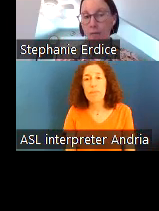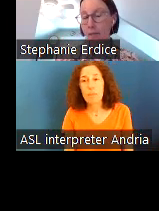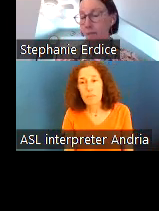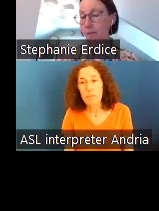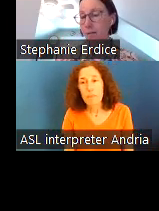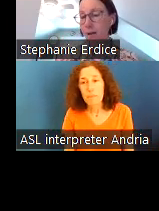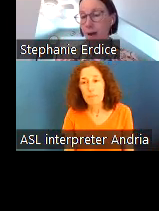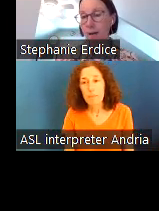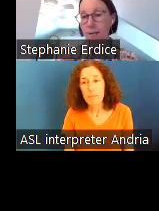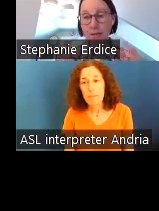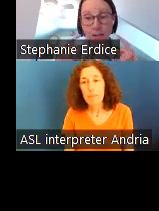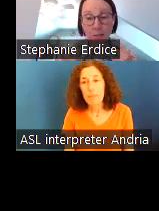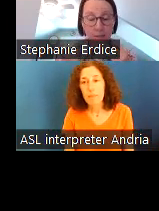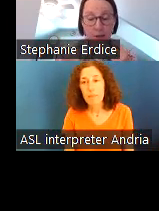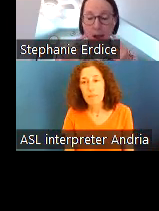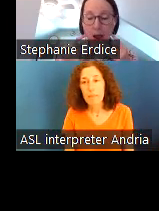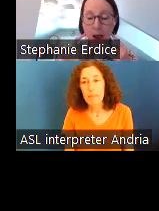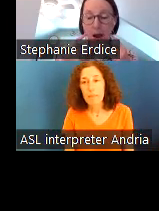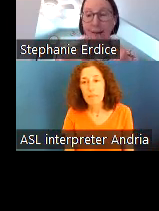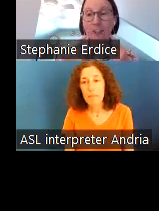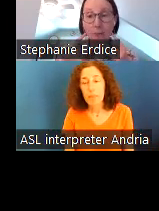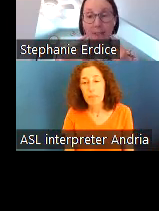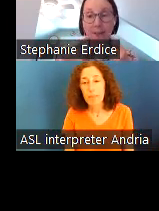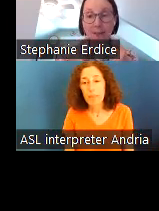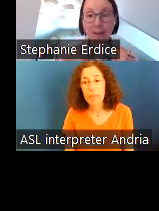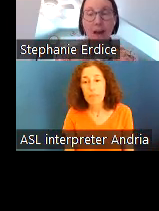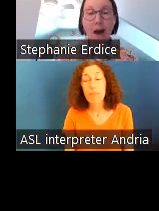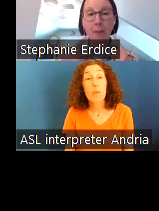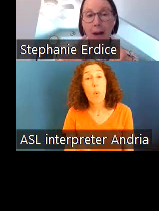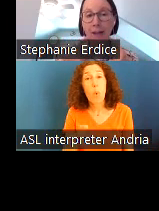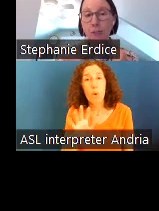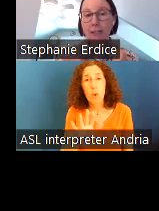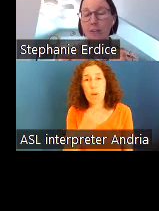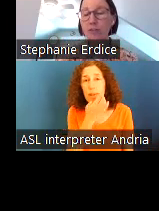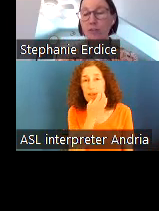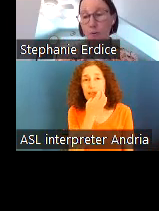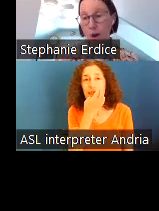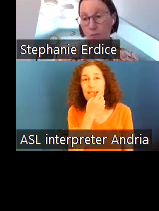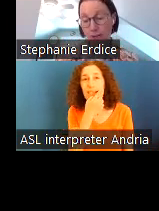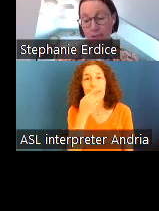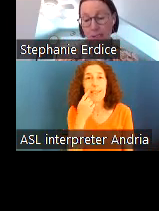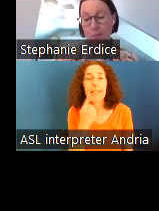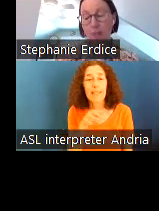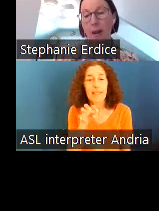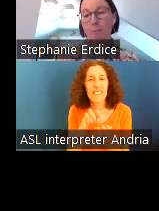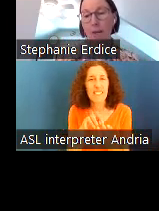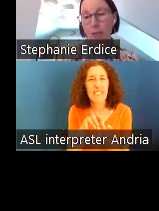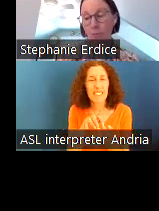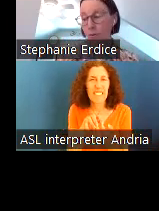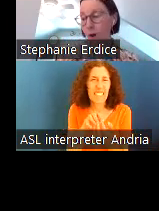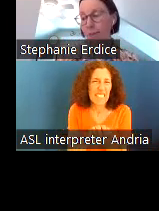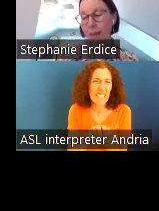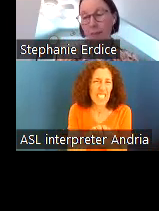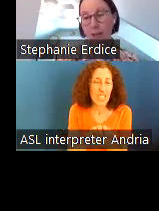have this symptom. I clench my teeth. I clench my teeth so hard when I sleep that I